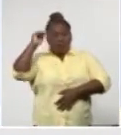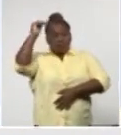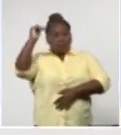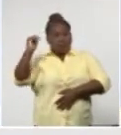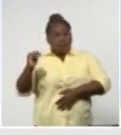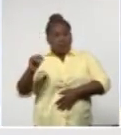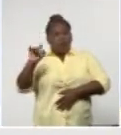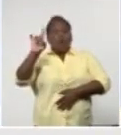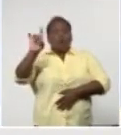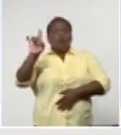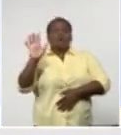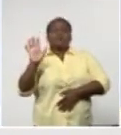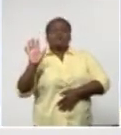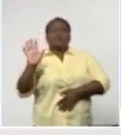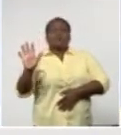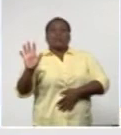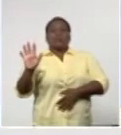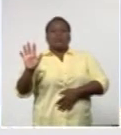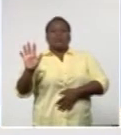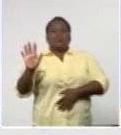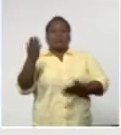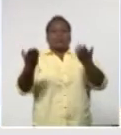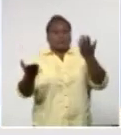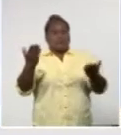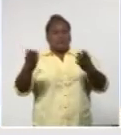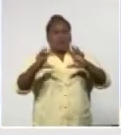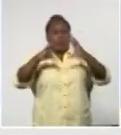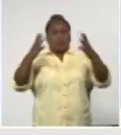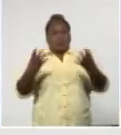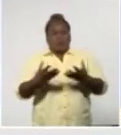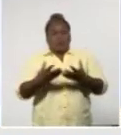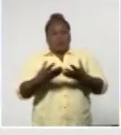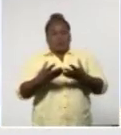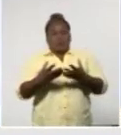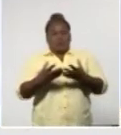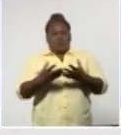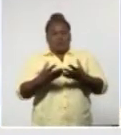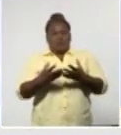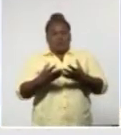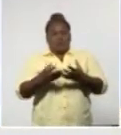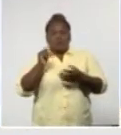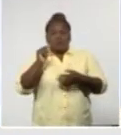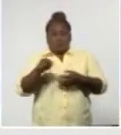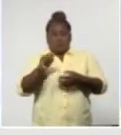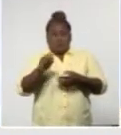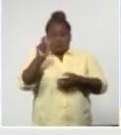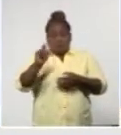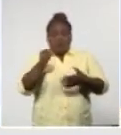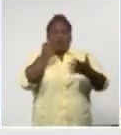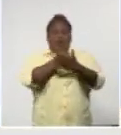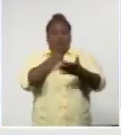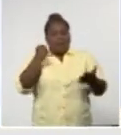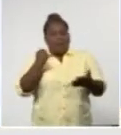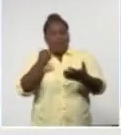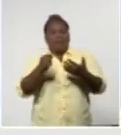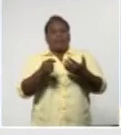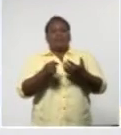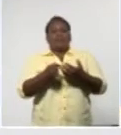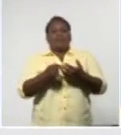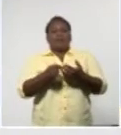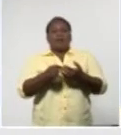who are reporting cases, Cuba stands at the 95th place among